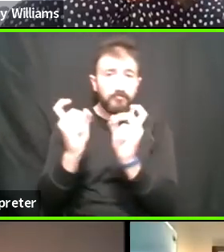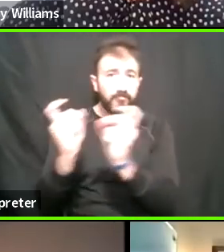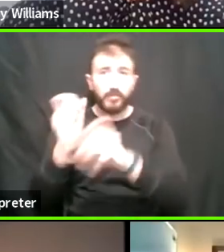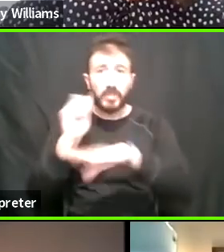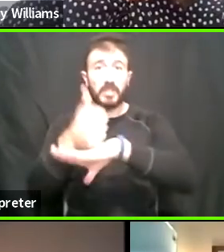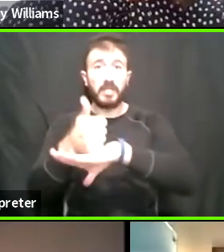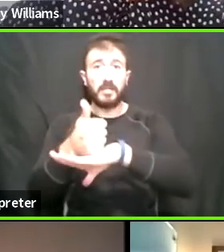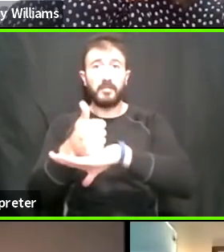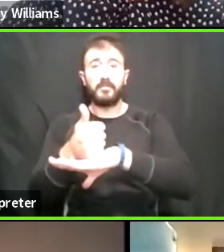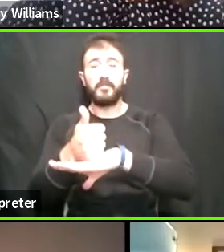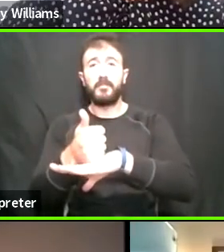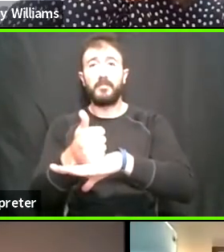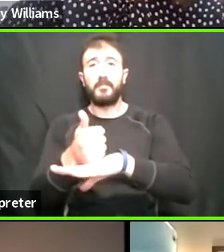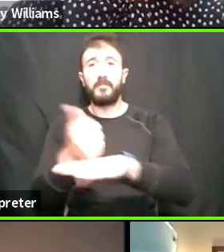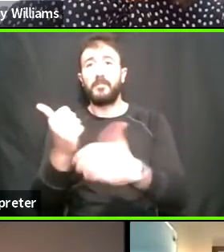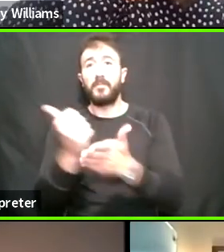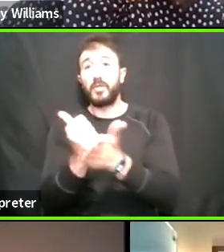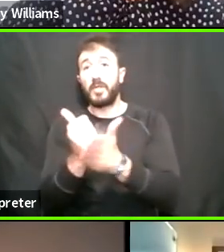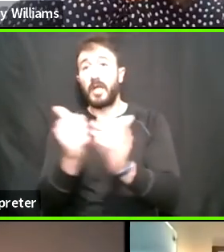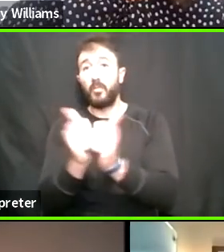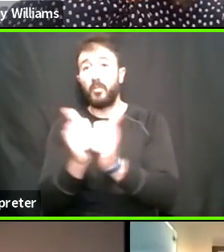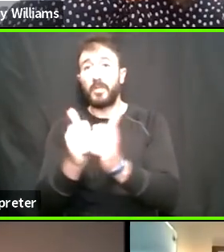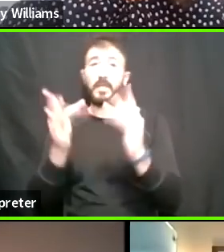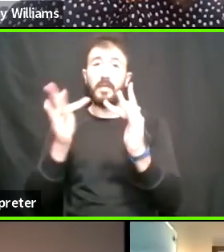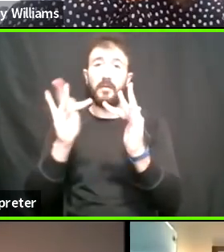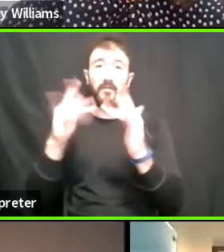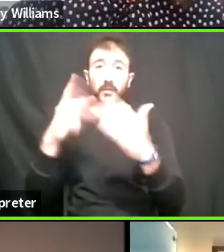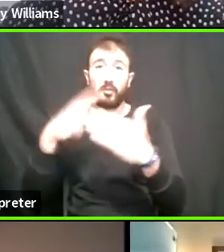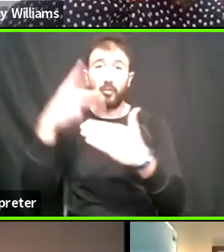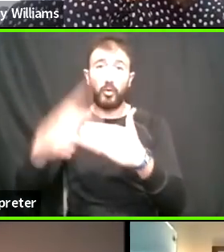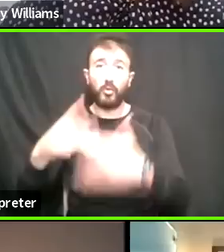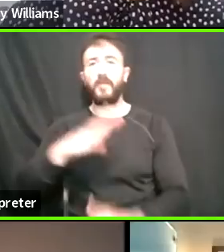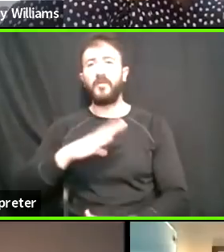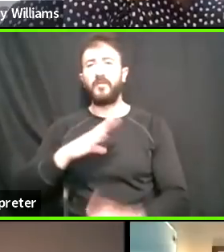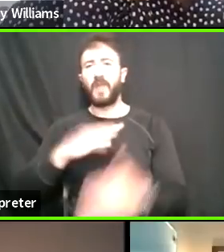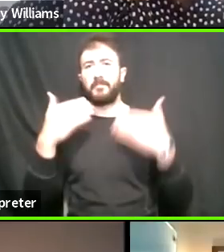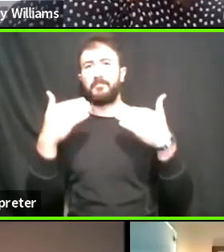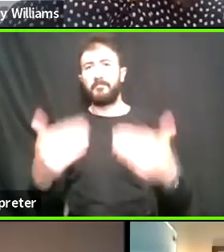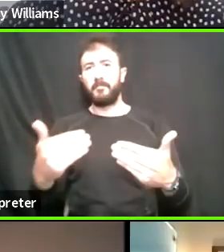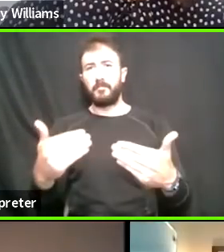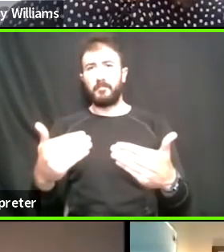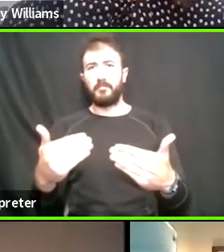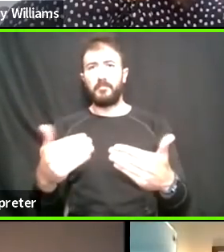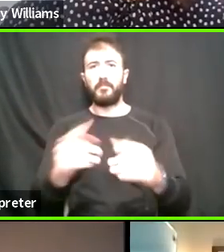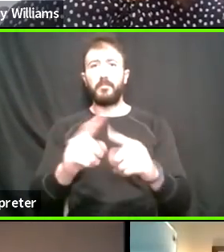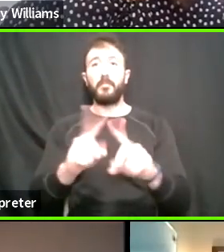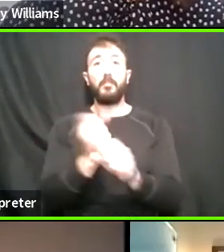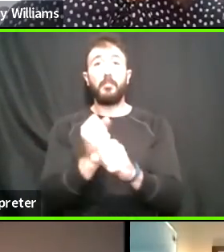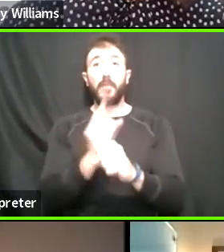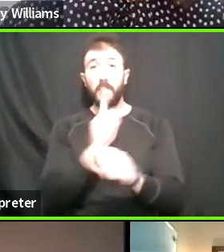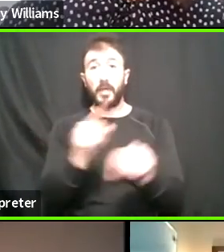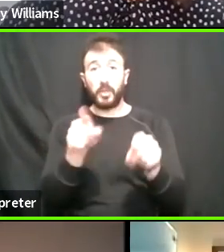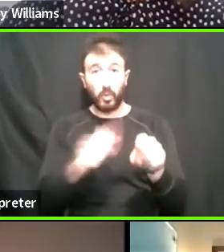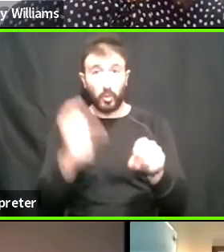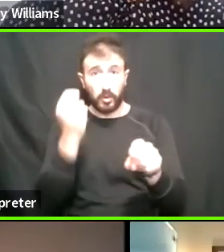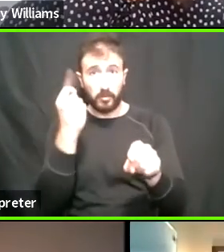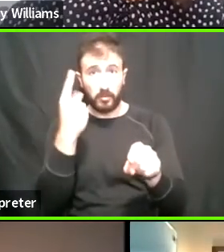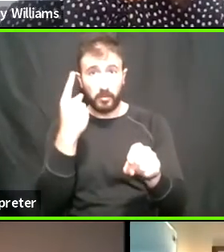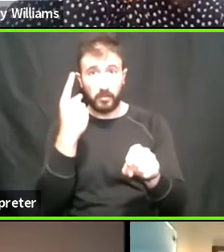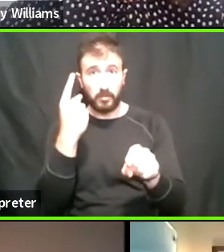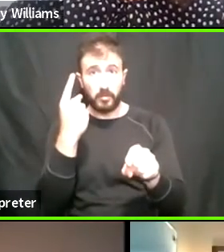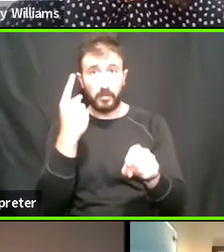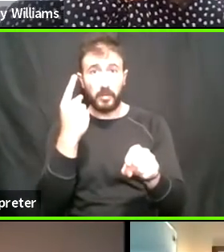virtual program a little bit better, they're welcome to do that, just to make sure that they understand that we need to reset that room before